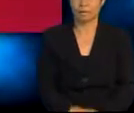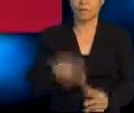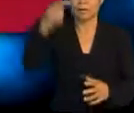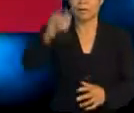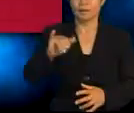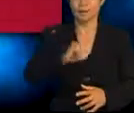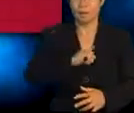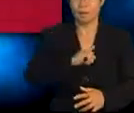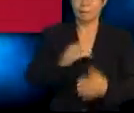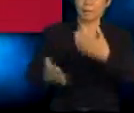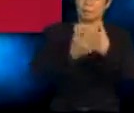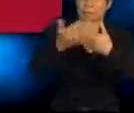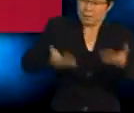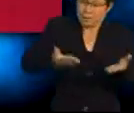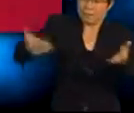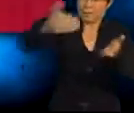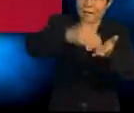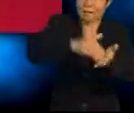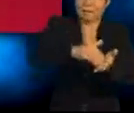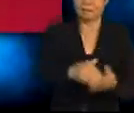Hey, I'm back here again.